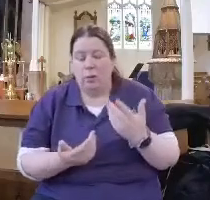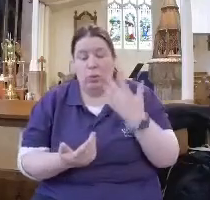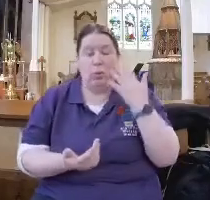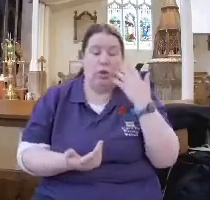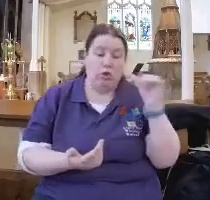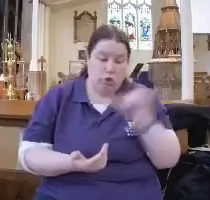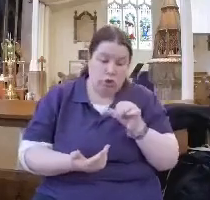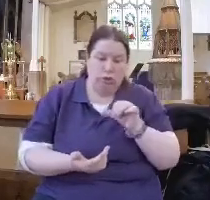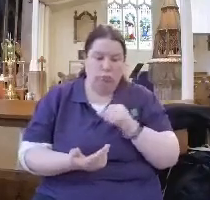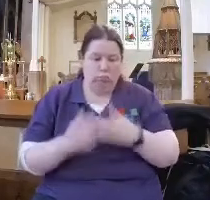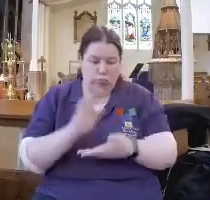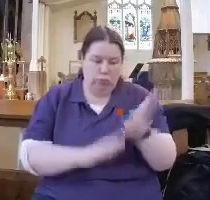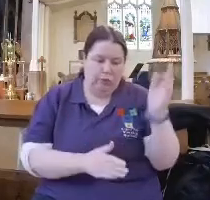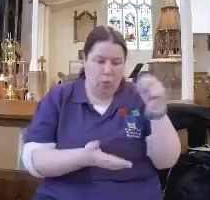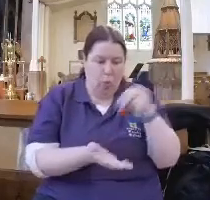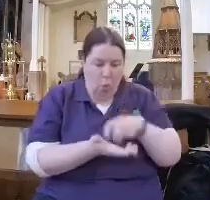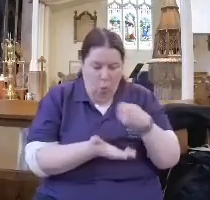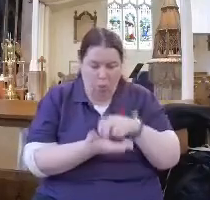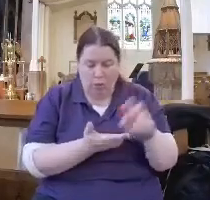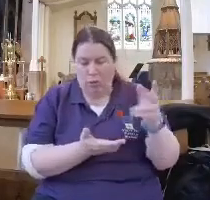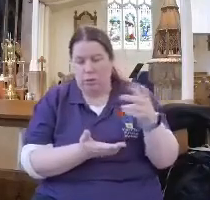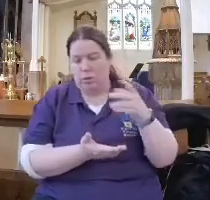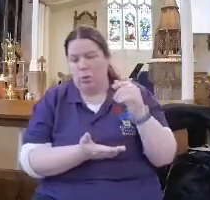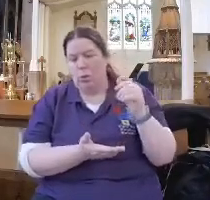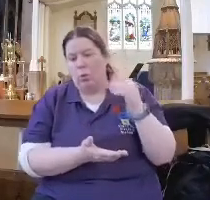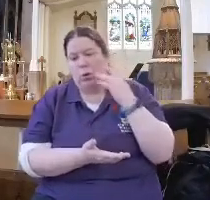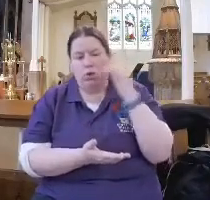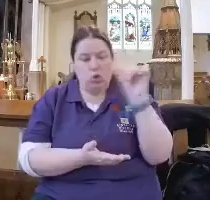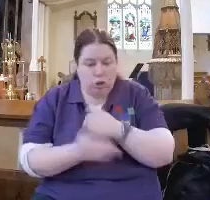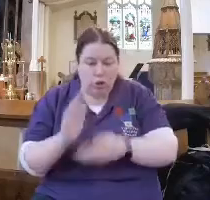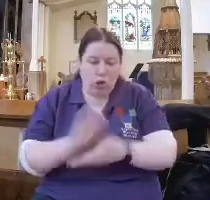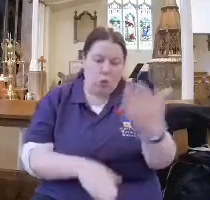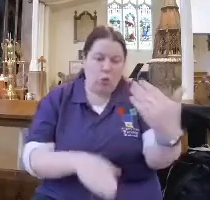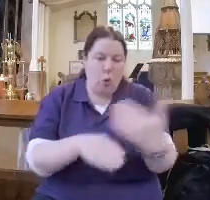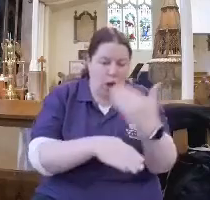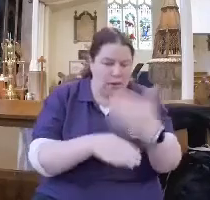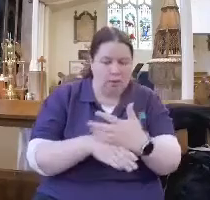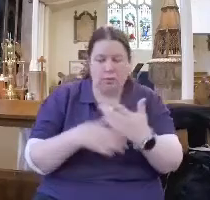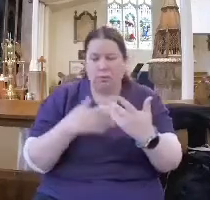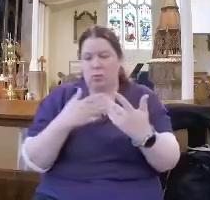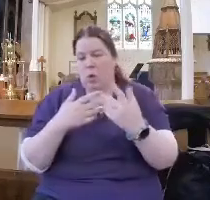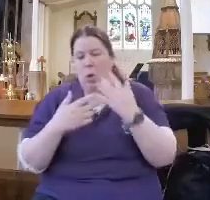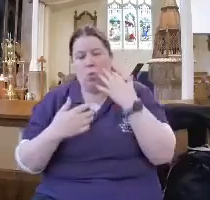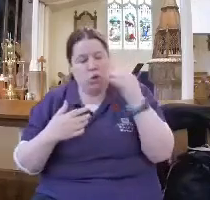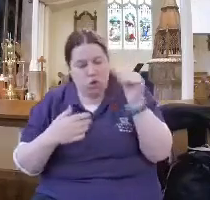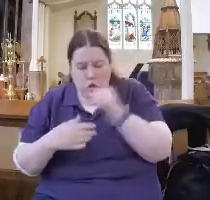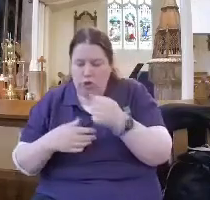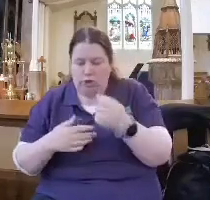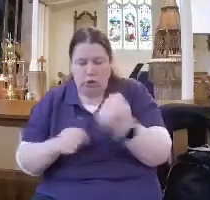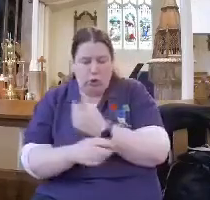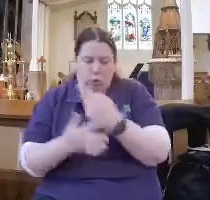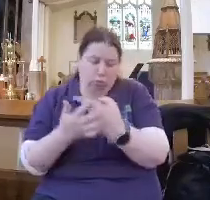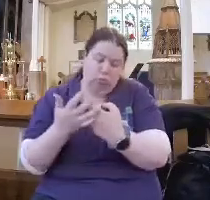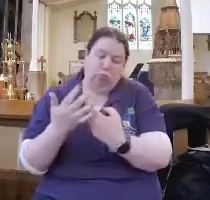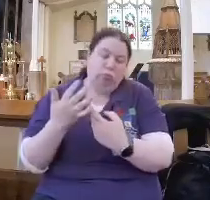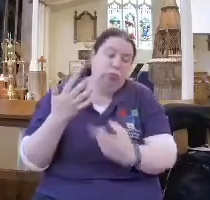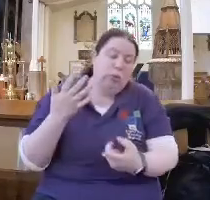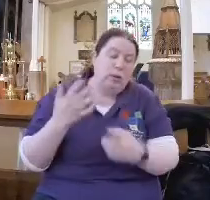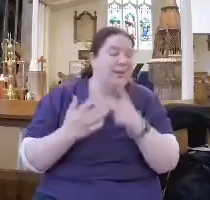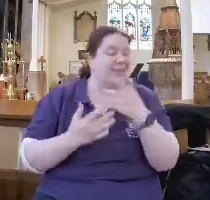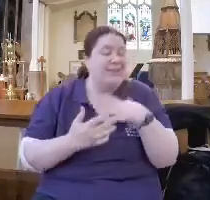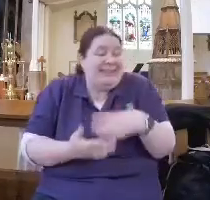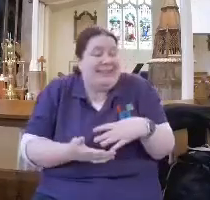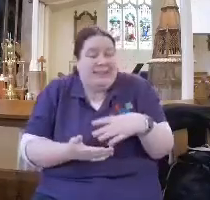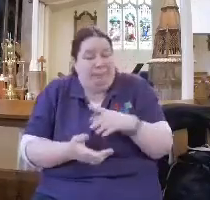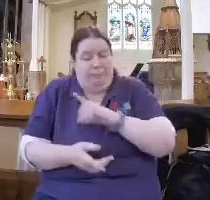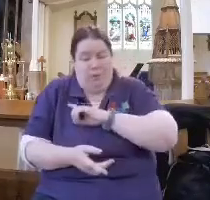a walk? Today, I wonder. When shall I go to work today? When shall I do this? When shall I do that? You don't have to do any of that if you have a regular rhythm